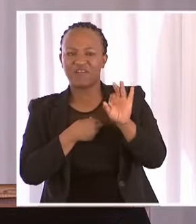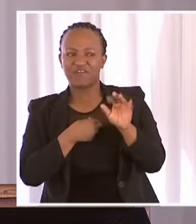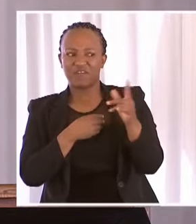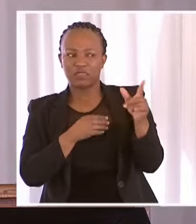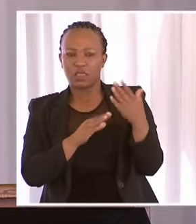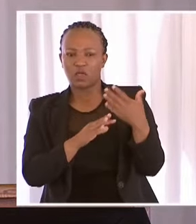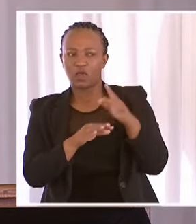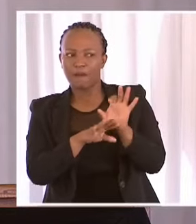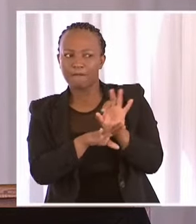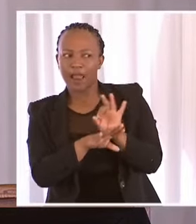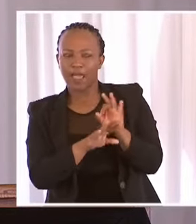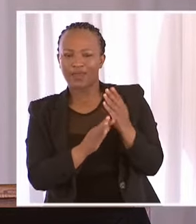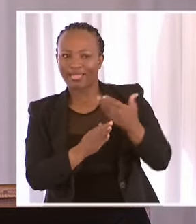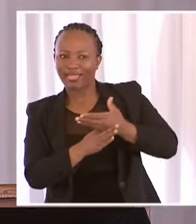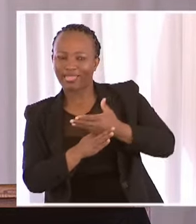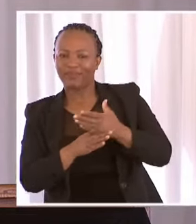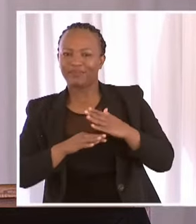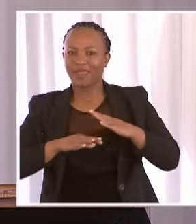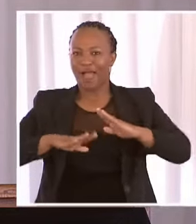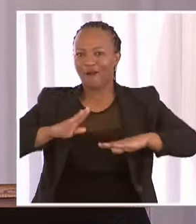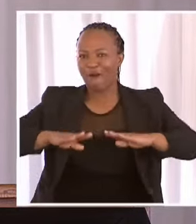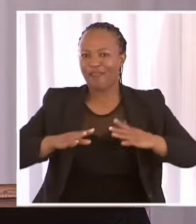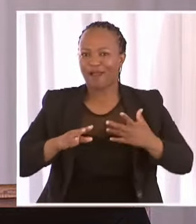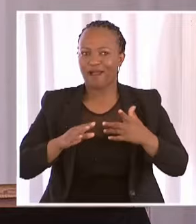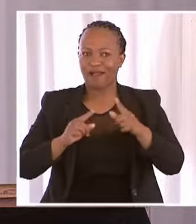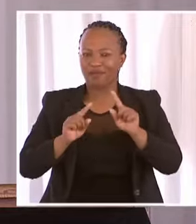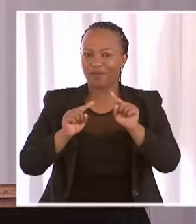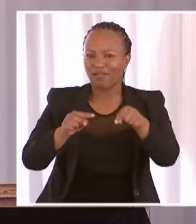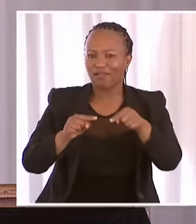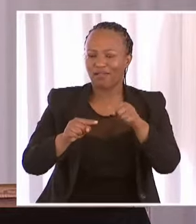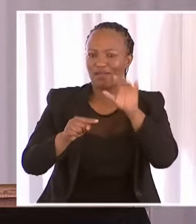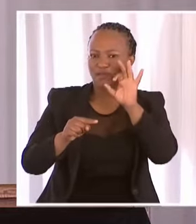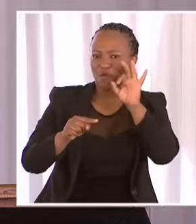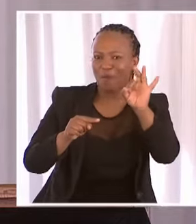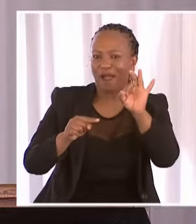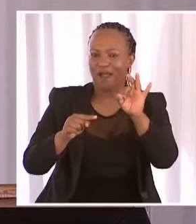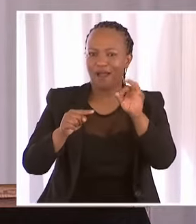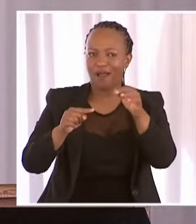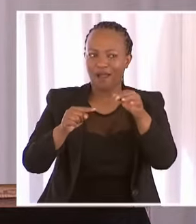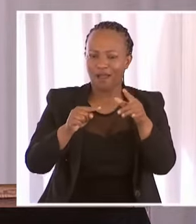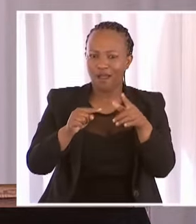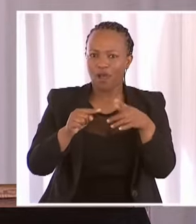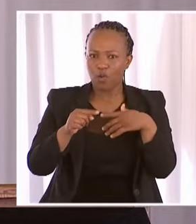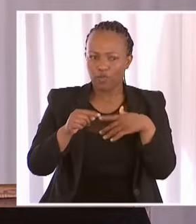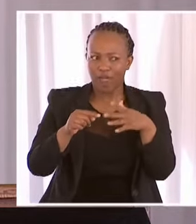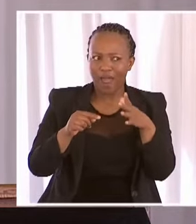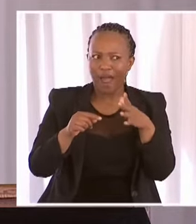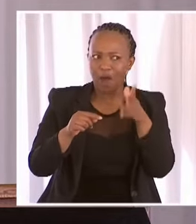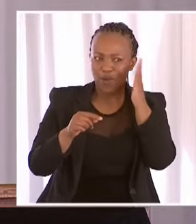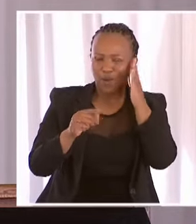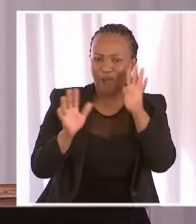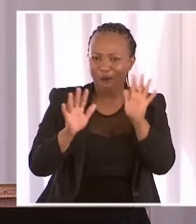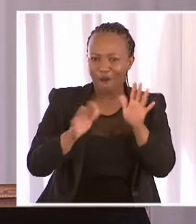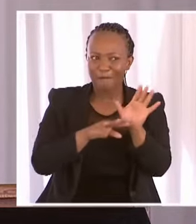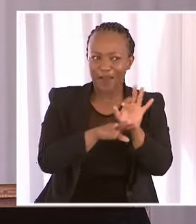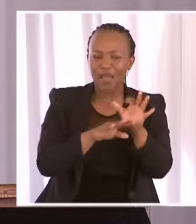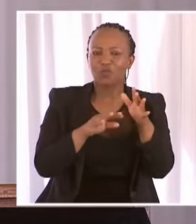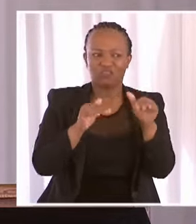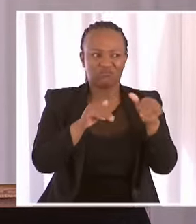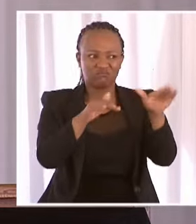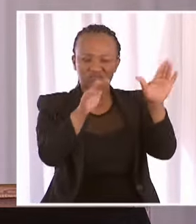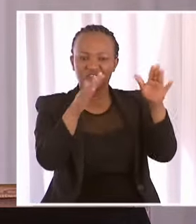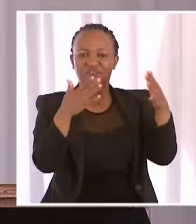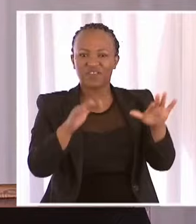invasion of Angola, when the Cuban and the Angolans were able to drive them out from the Battle of Quito